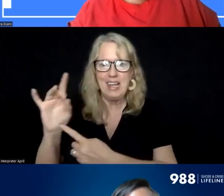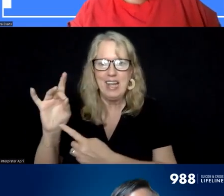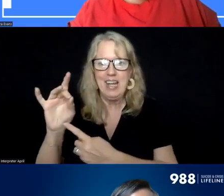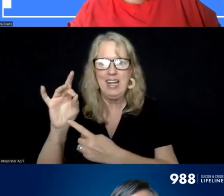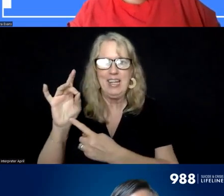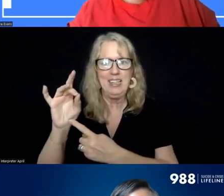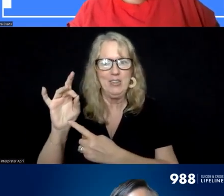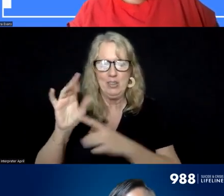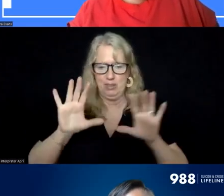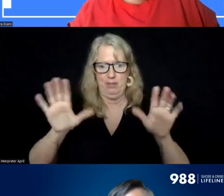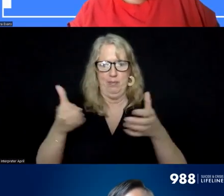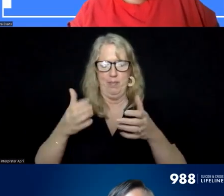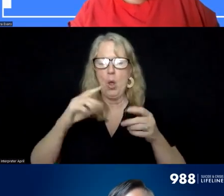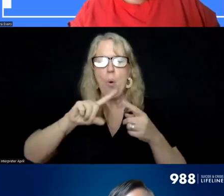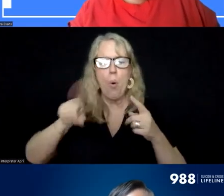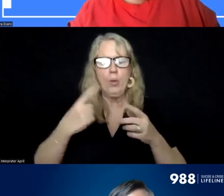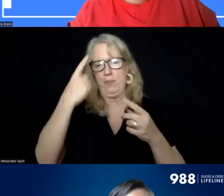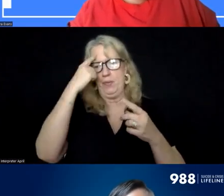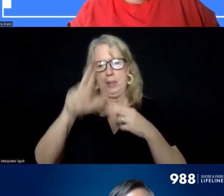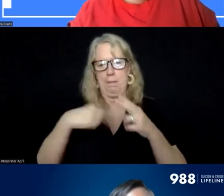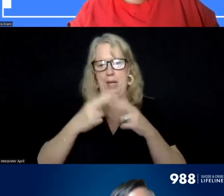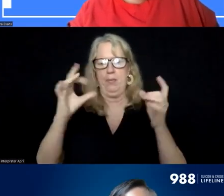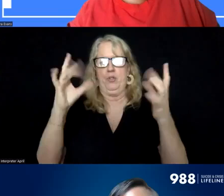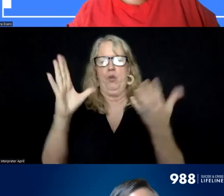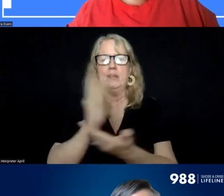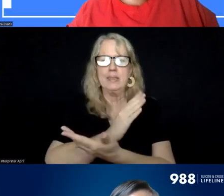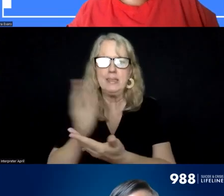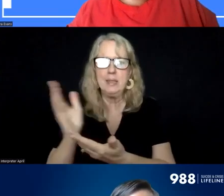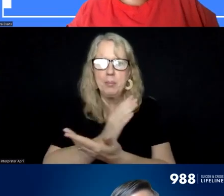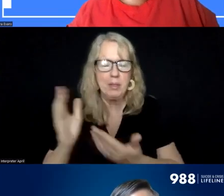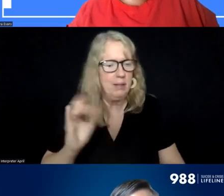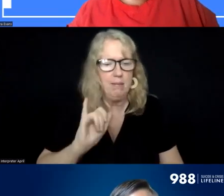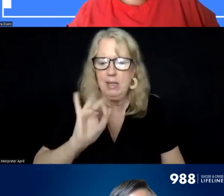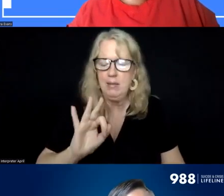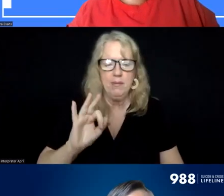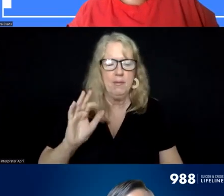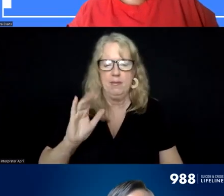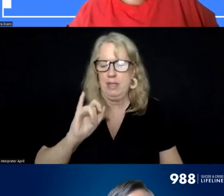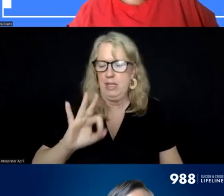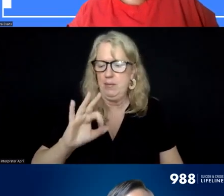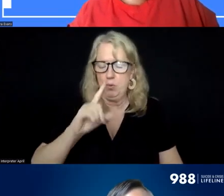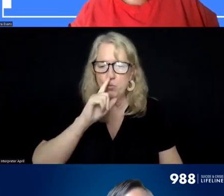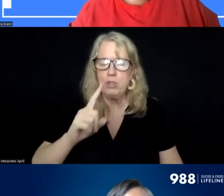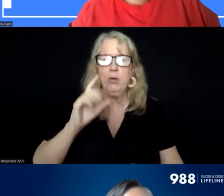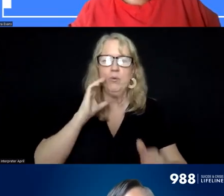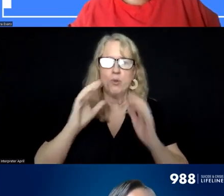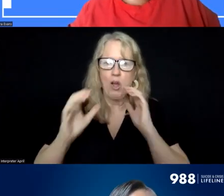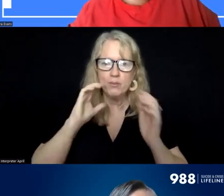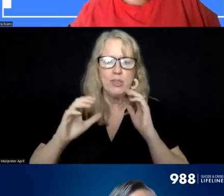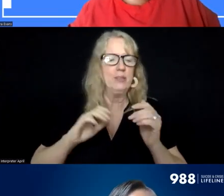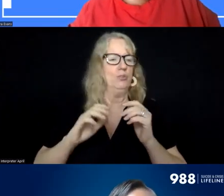a siloed view, only thinking about the crisis continuum, if you cannot have a real conversation about